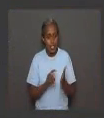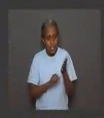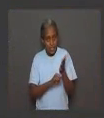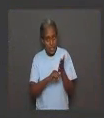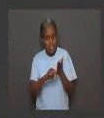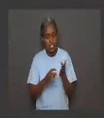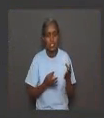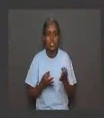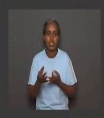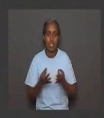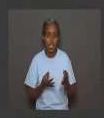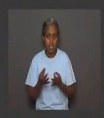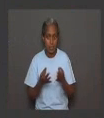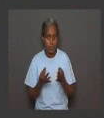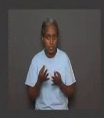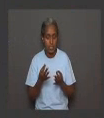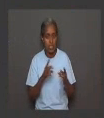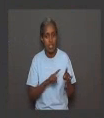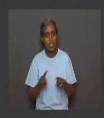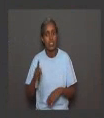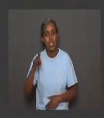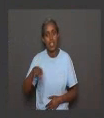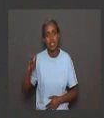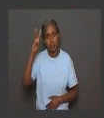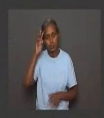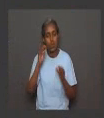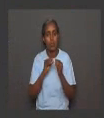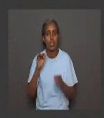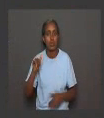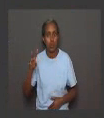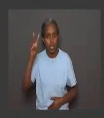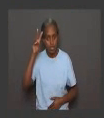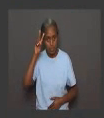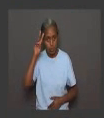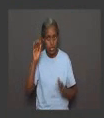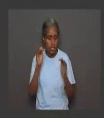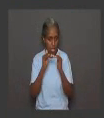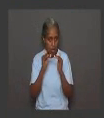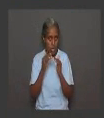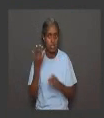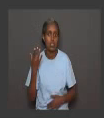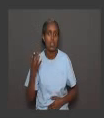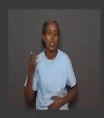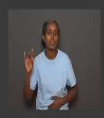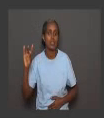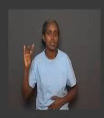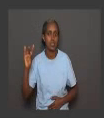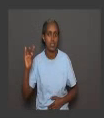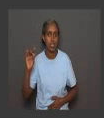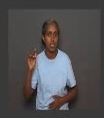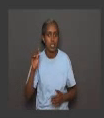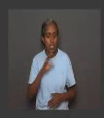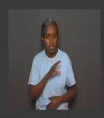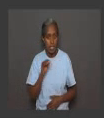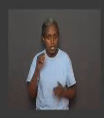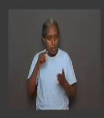is expressed as x squared plus y squared equals 18,